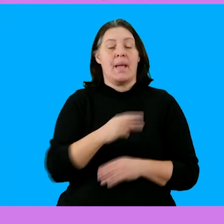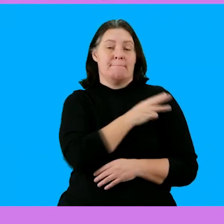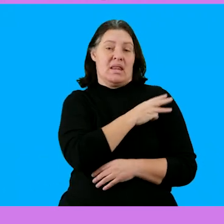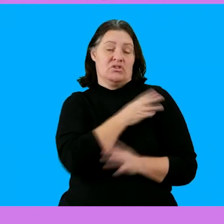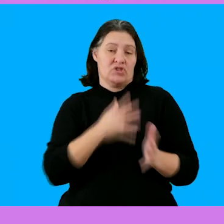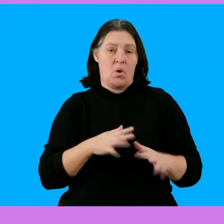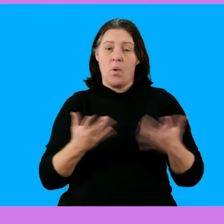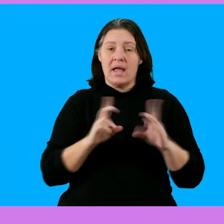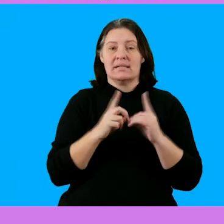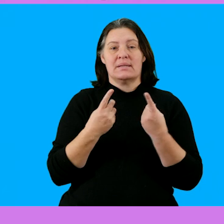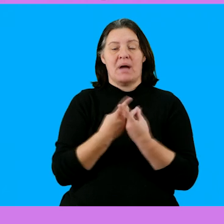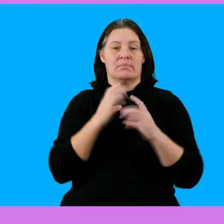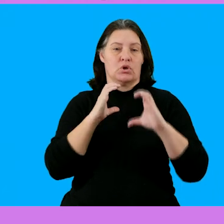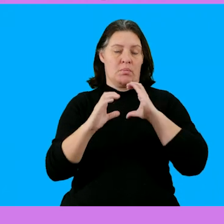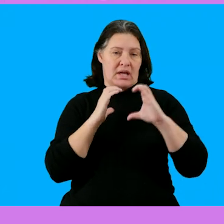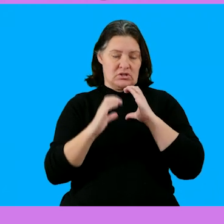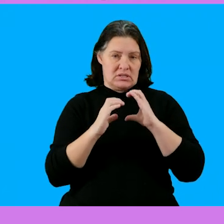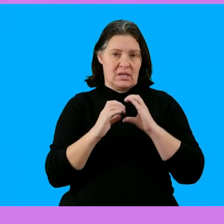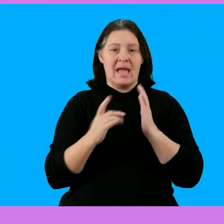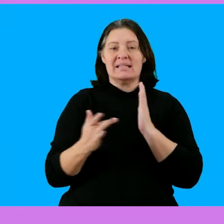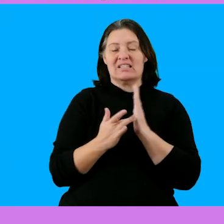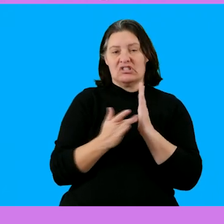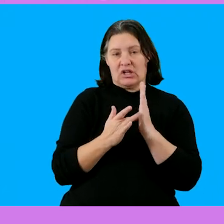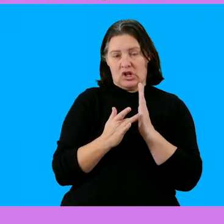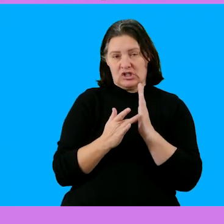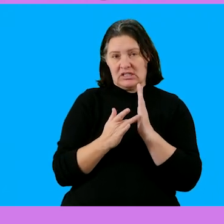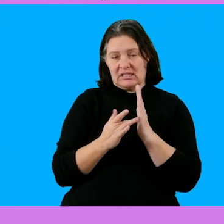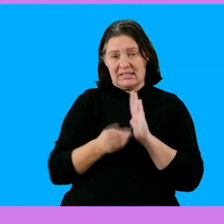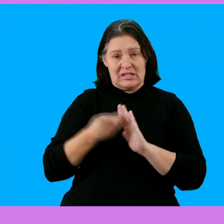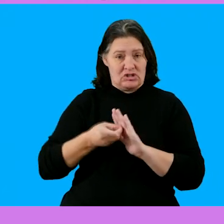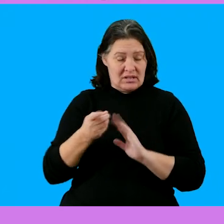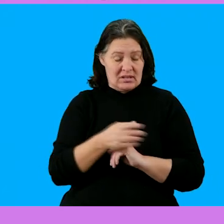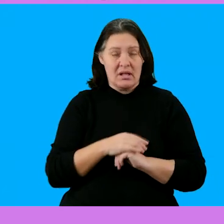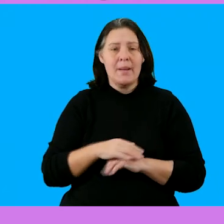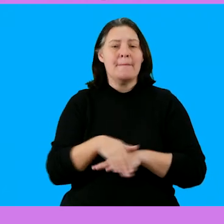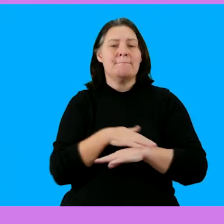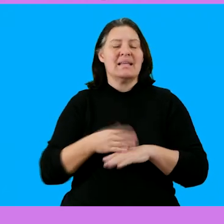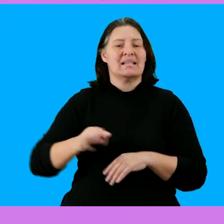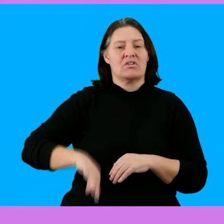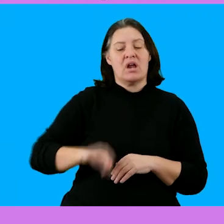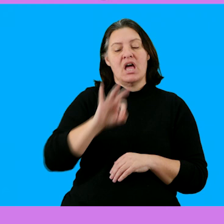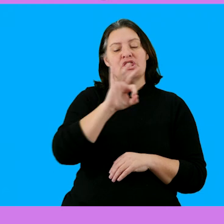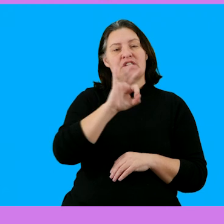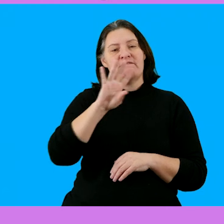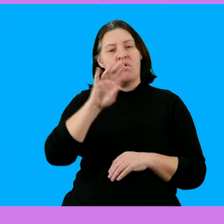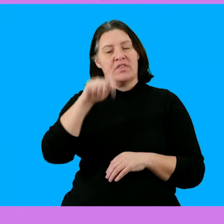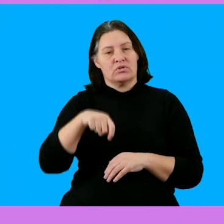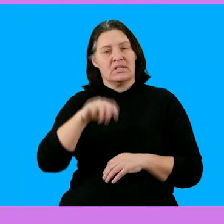a manager at the Department of Communications and Digital Technologies. Her monthly basic salary is